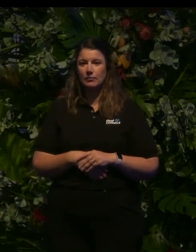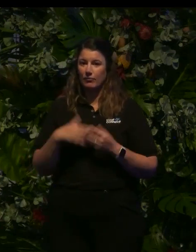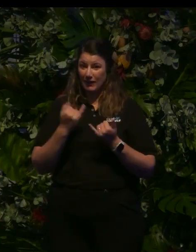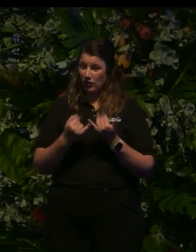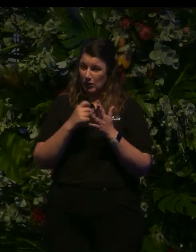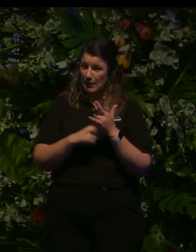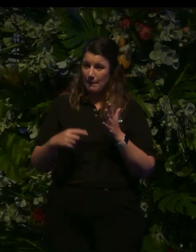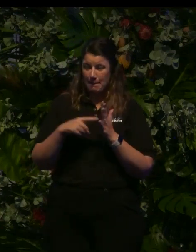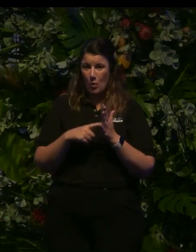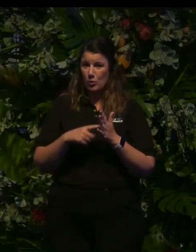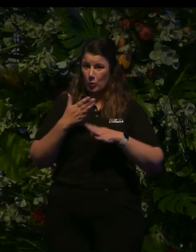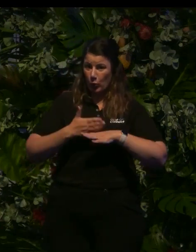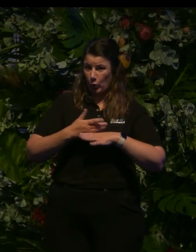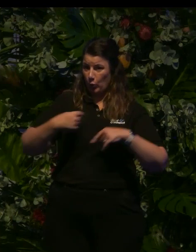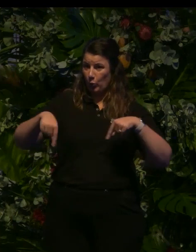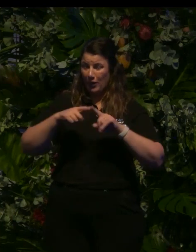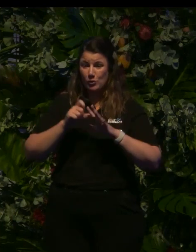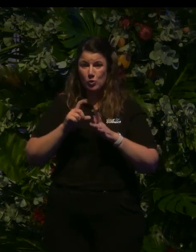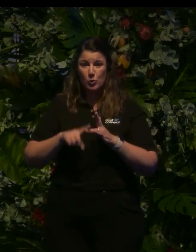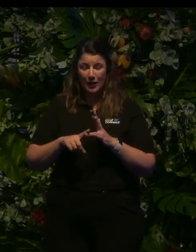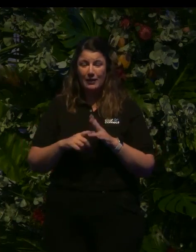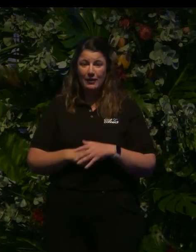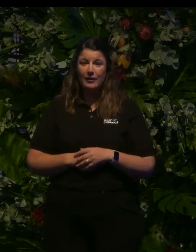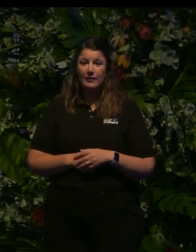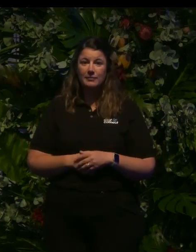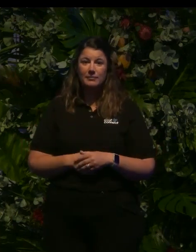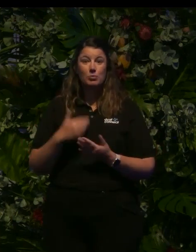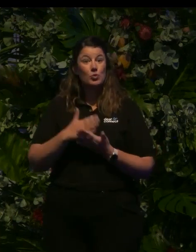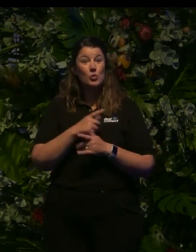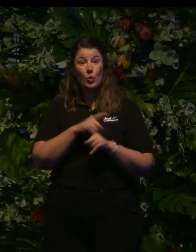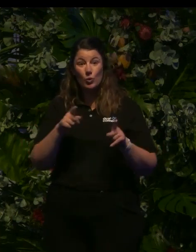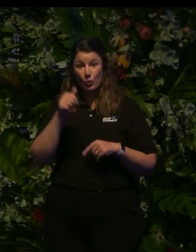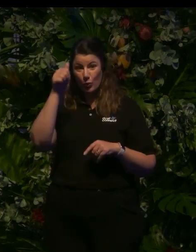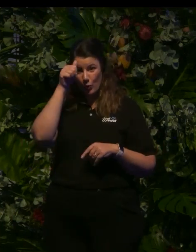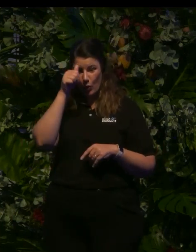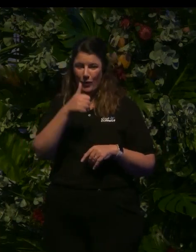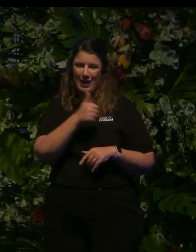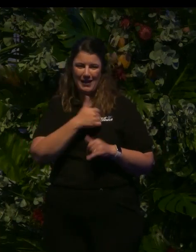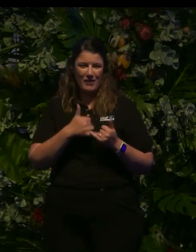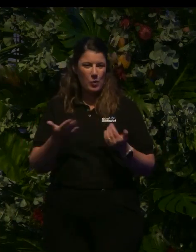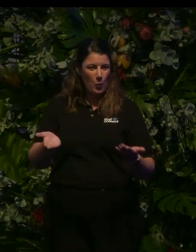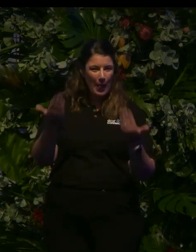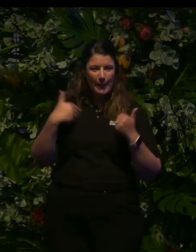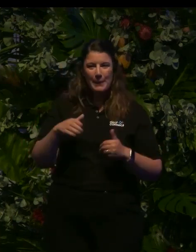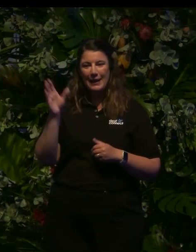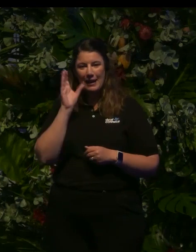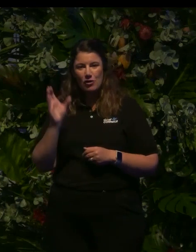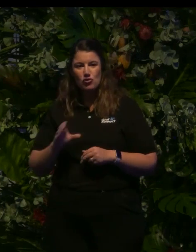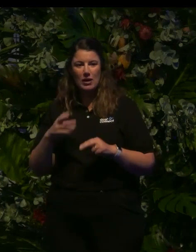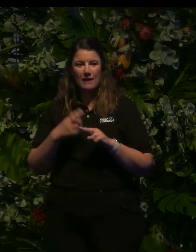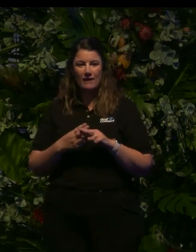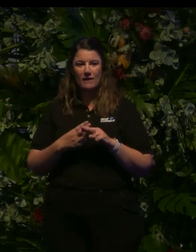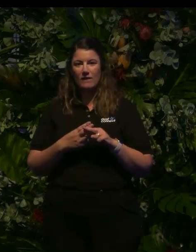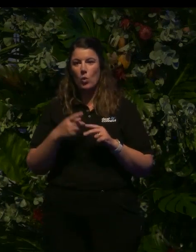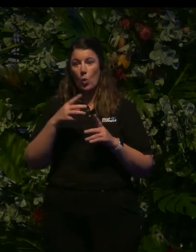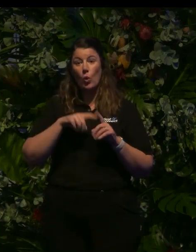very important undertaking. As you know, Canada is a very welcoming country for